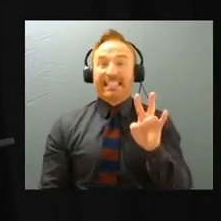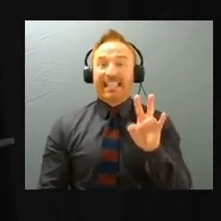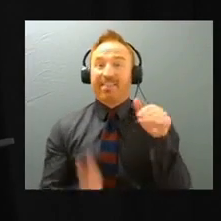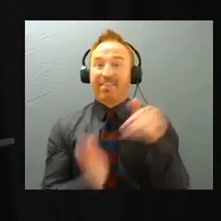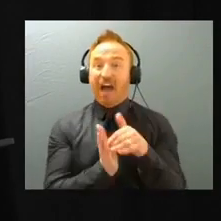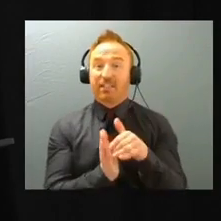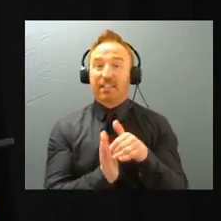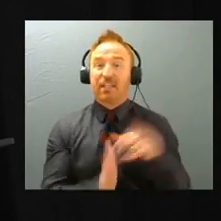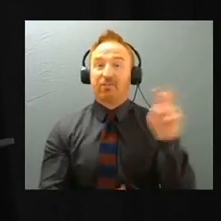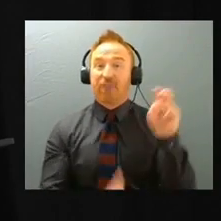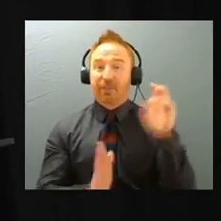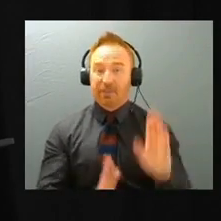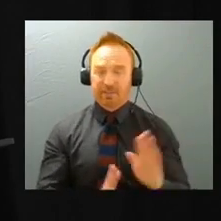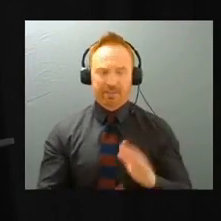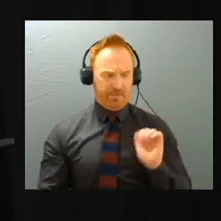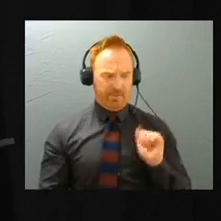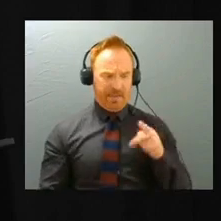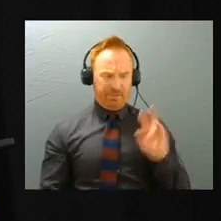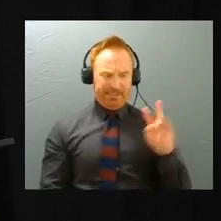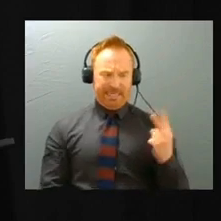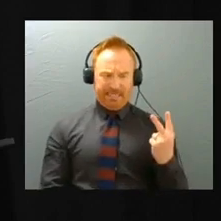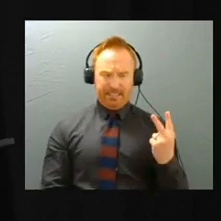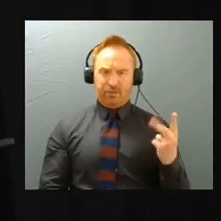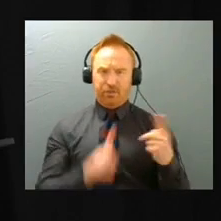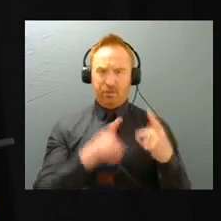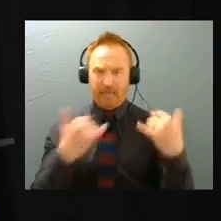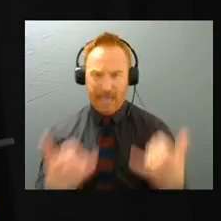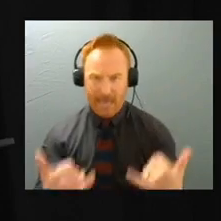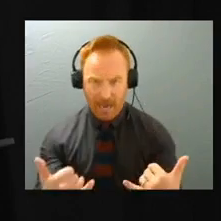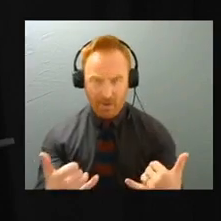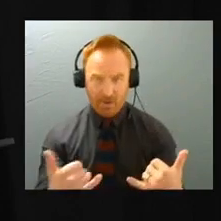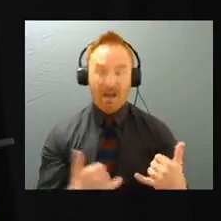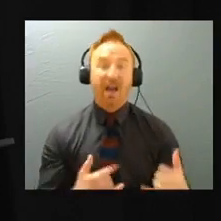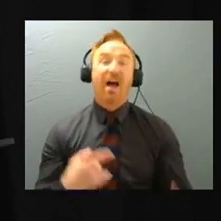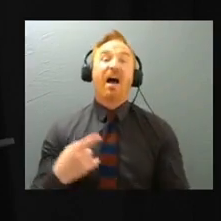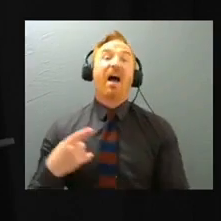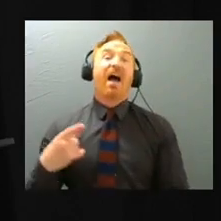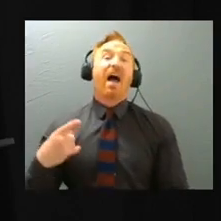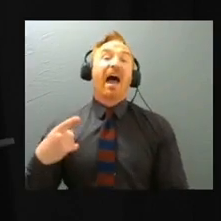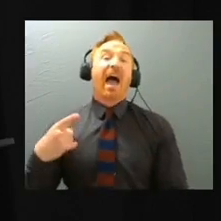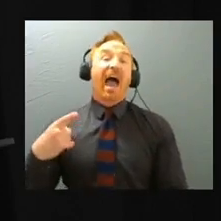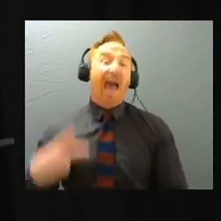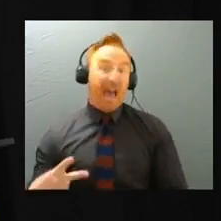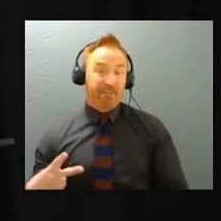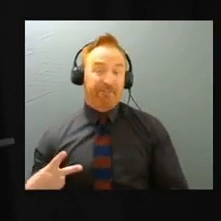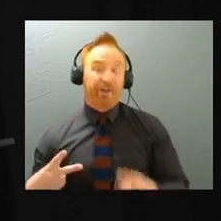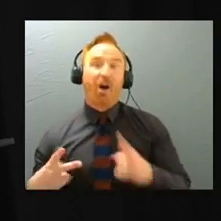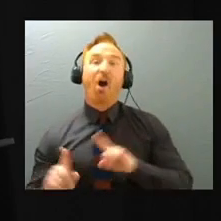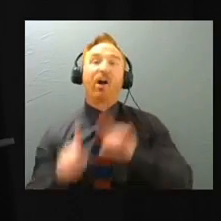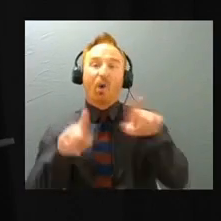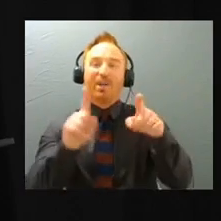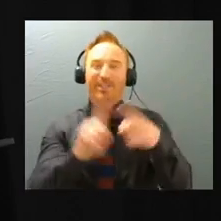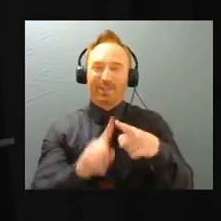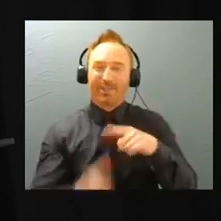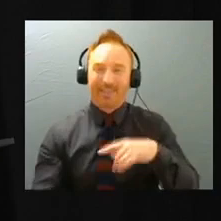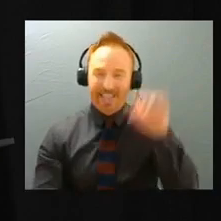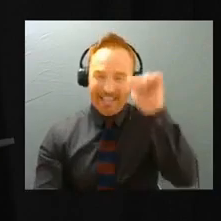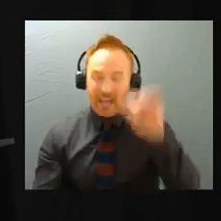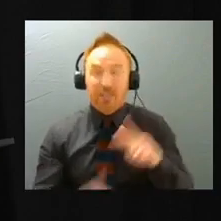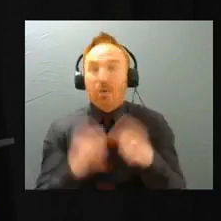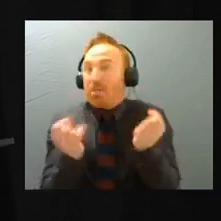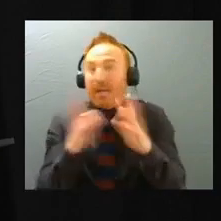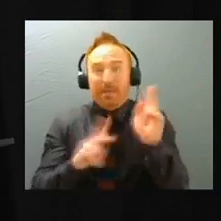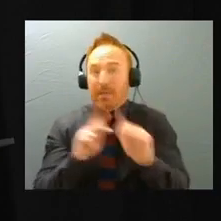April the 2nd, approximately half of those travelers are on their way to Alaska. So we have thousands of people that have been traveling